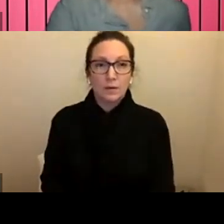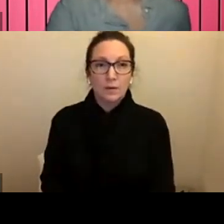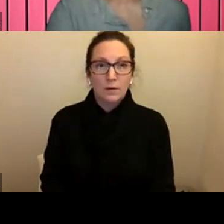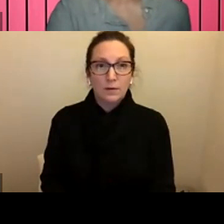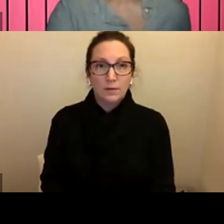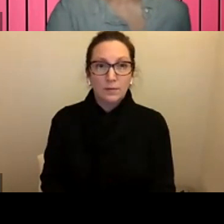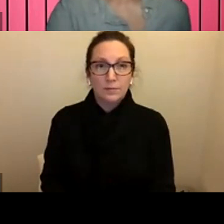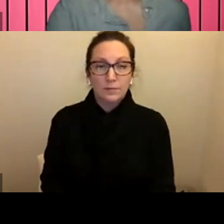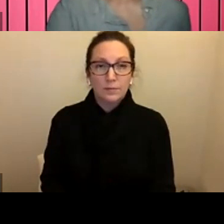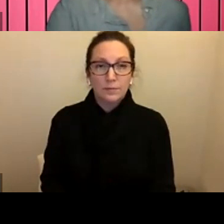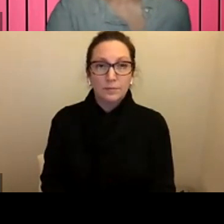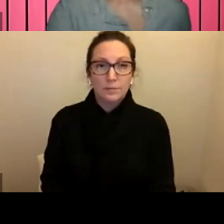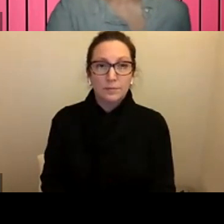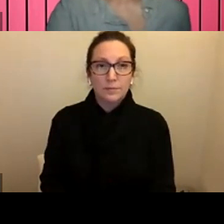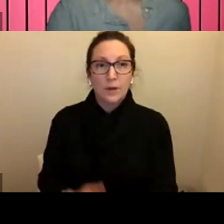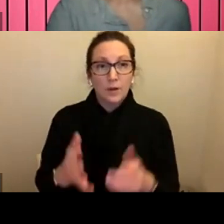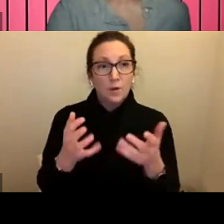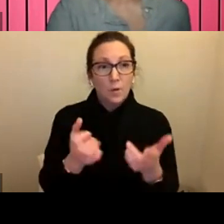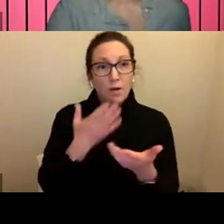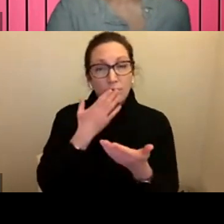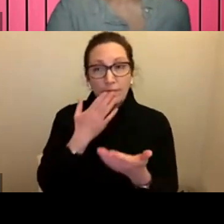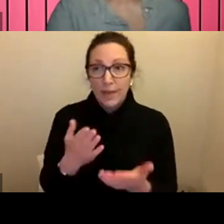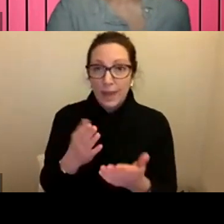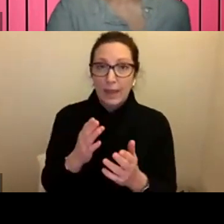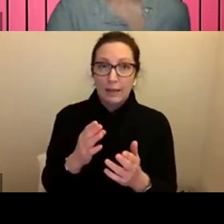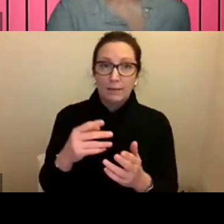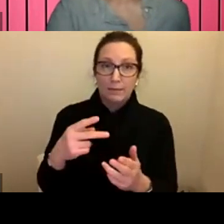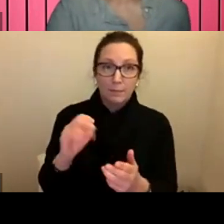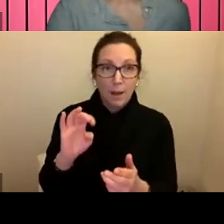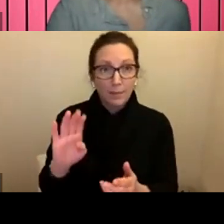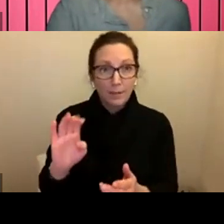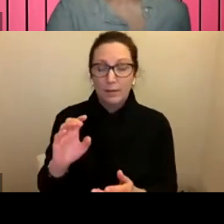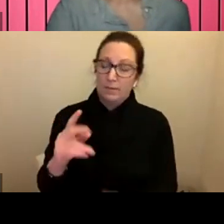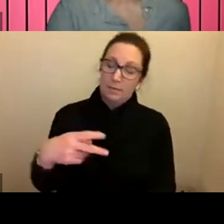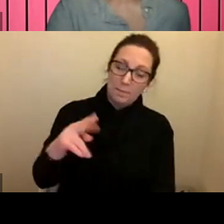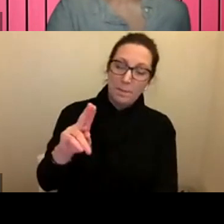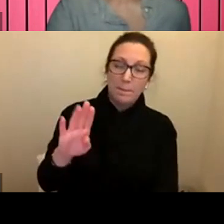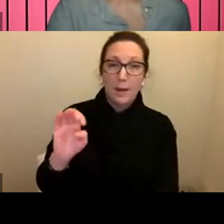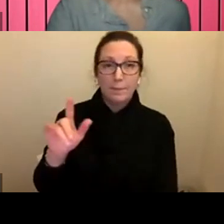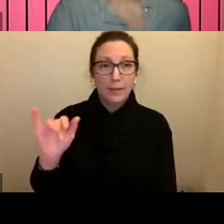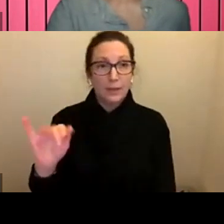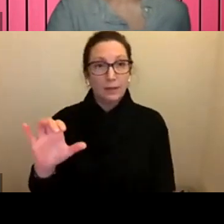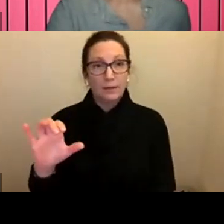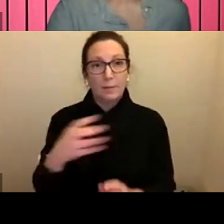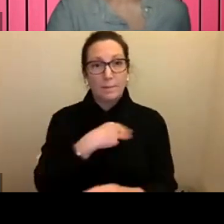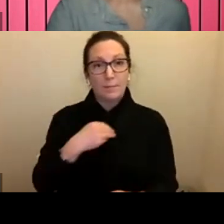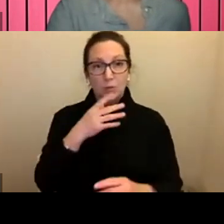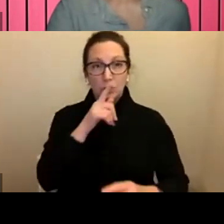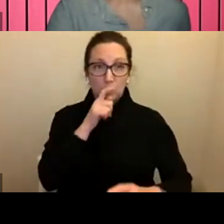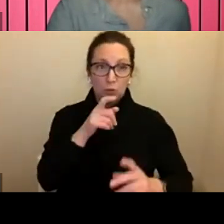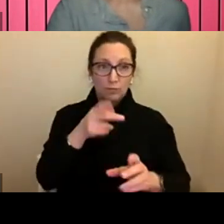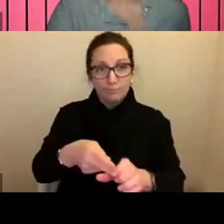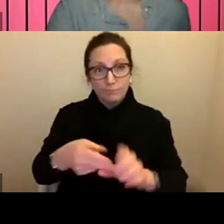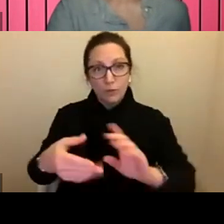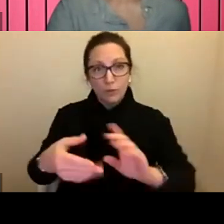also thank the members of the public who participated in public comments. Again, appreciate